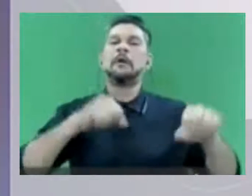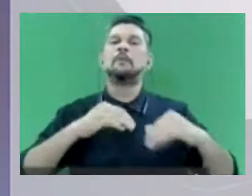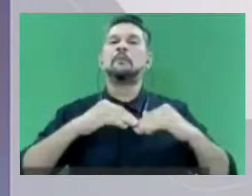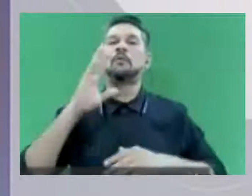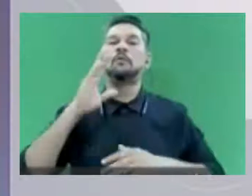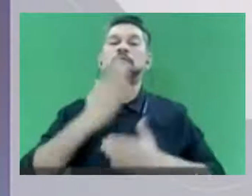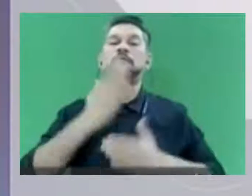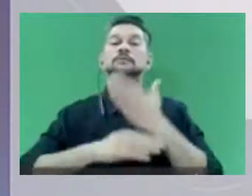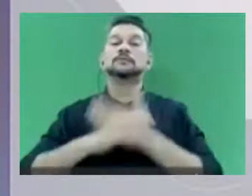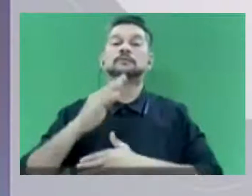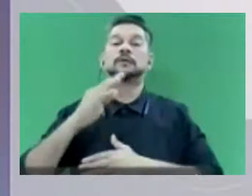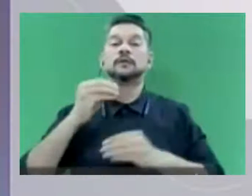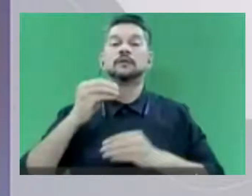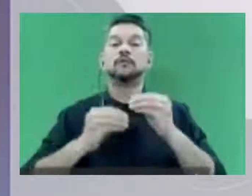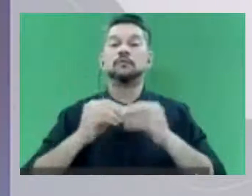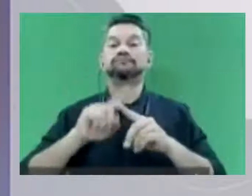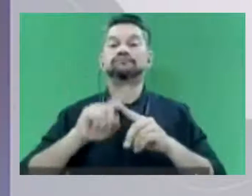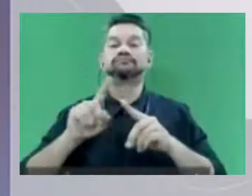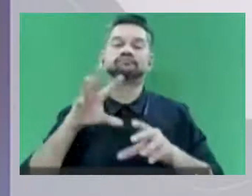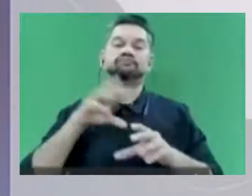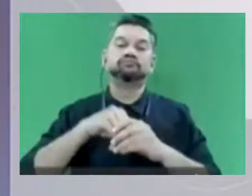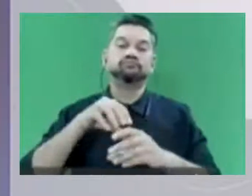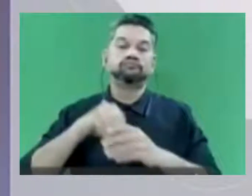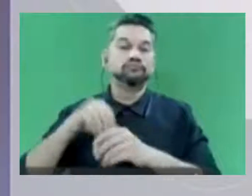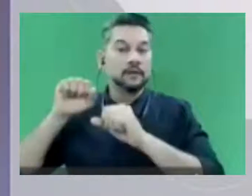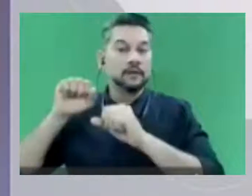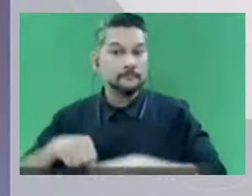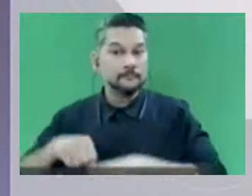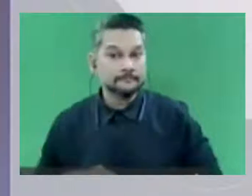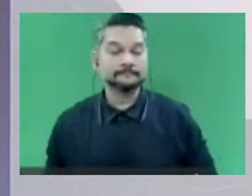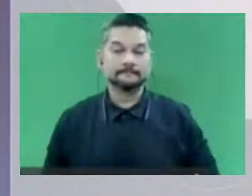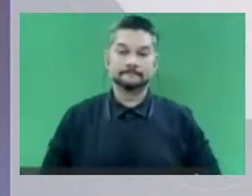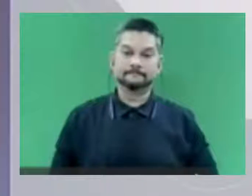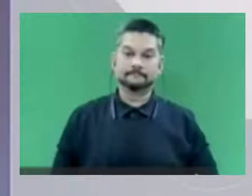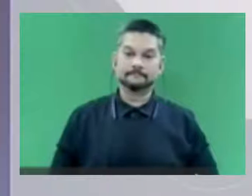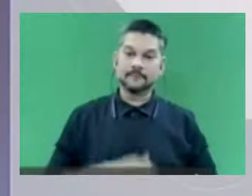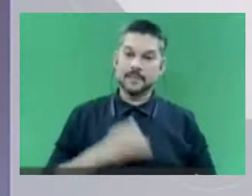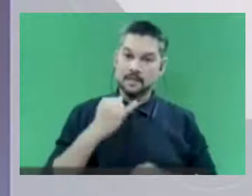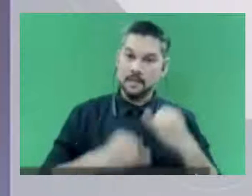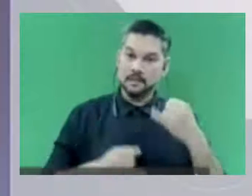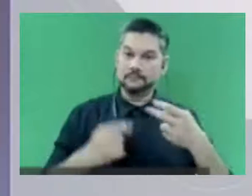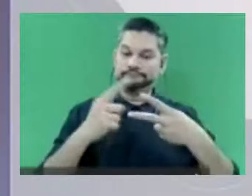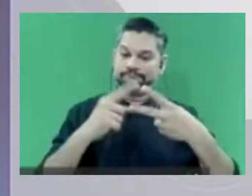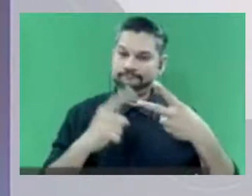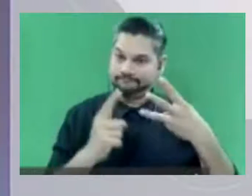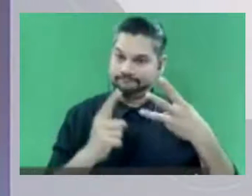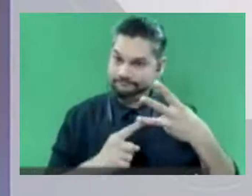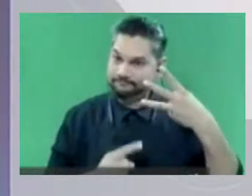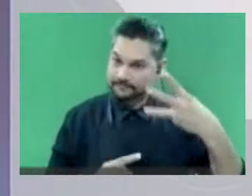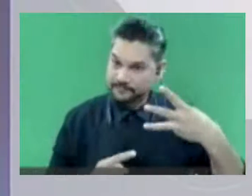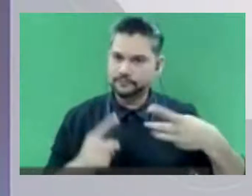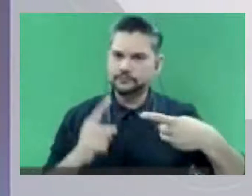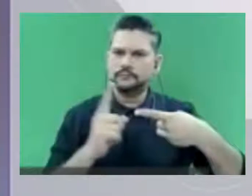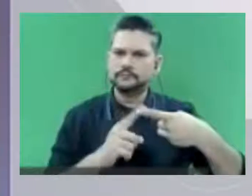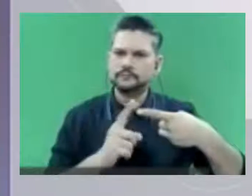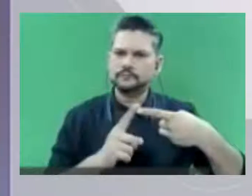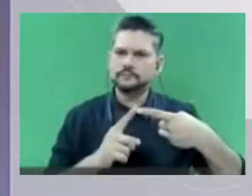frequently. Lastly, I would like to say 3 things. One, there is a 3 commitment by